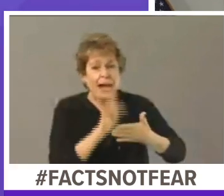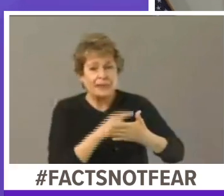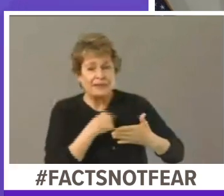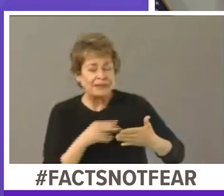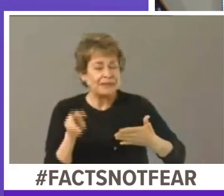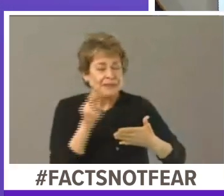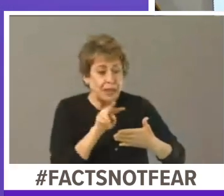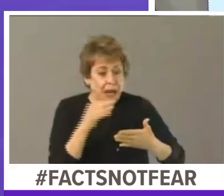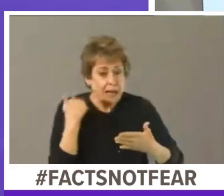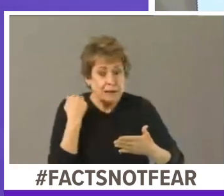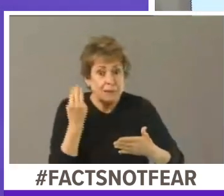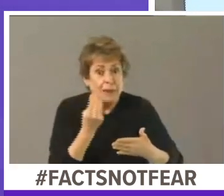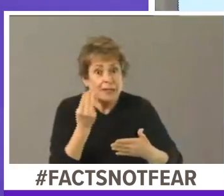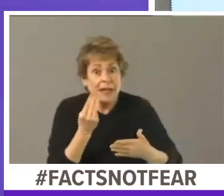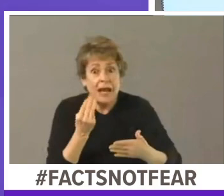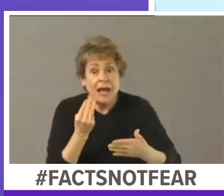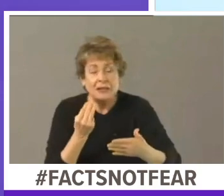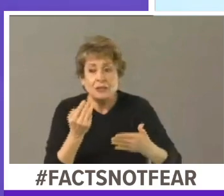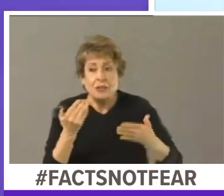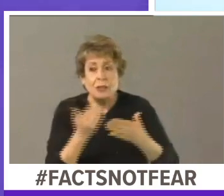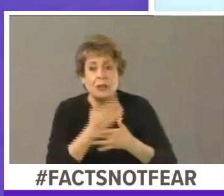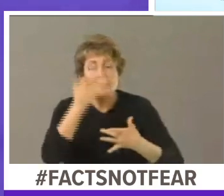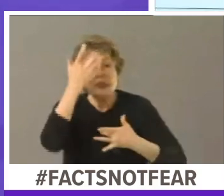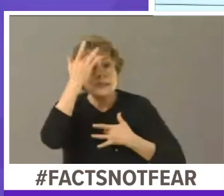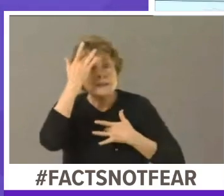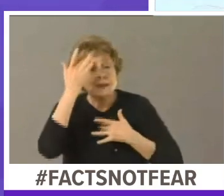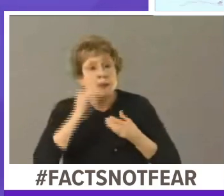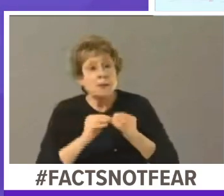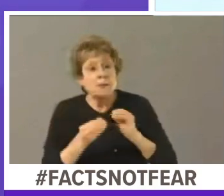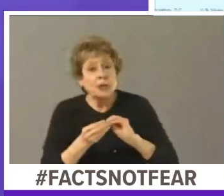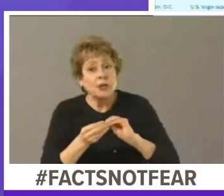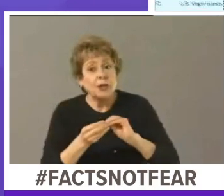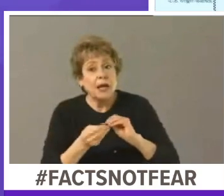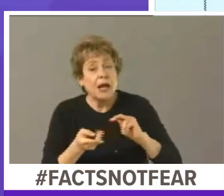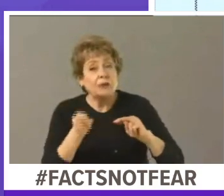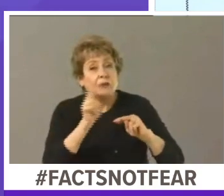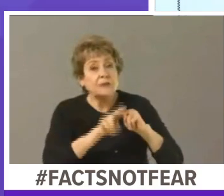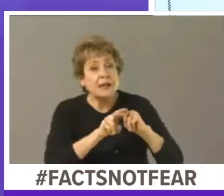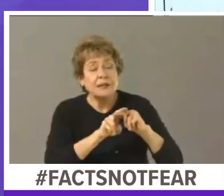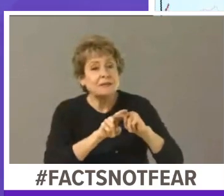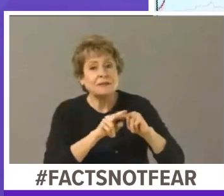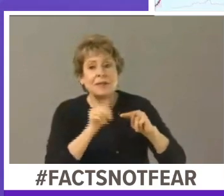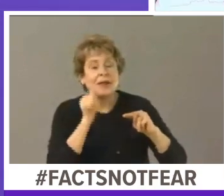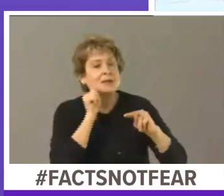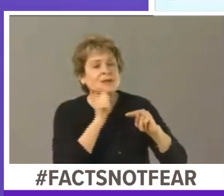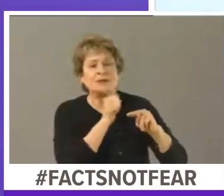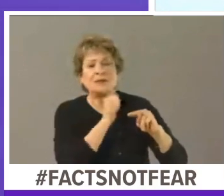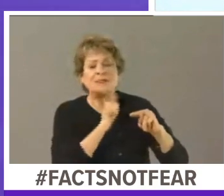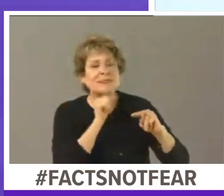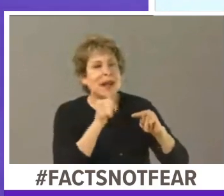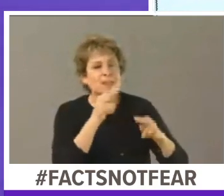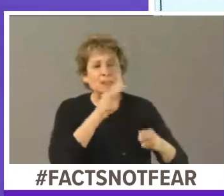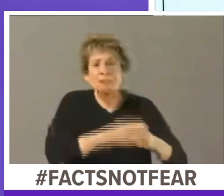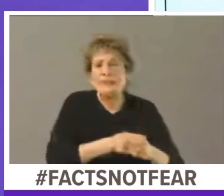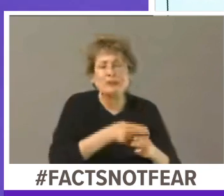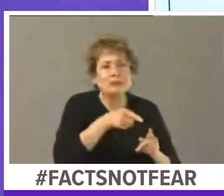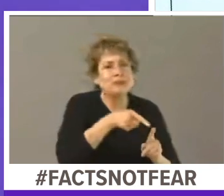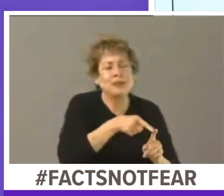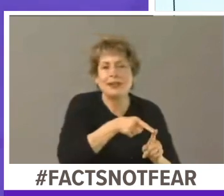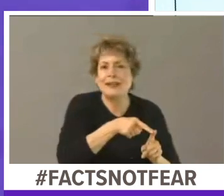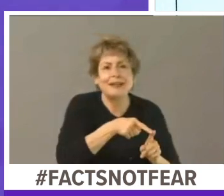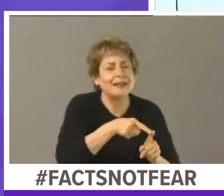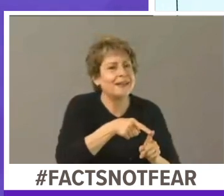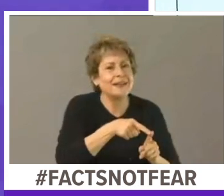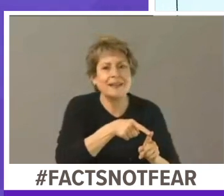new cases are increasing, I couldn't find Arizona because Arizona wasn't there. Arizona had moved to a